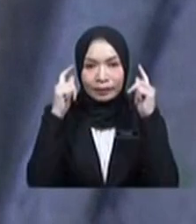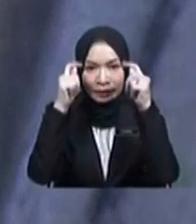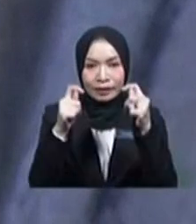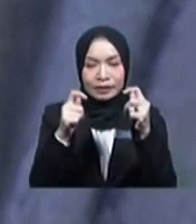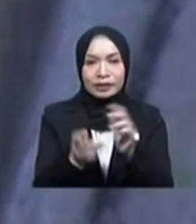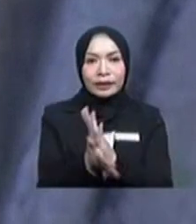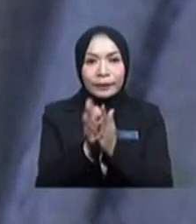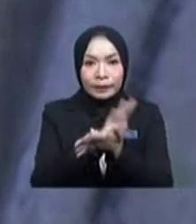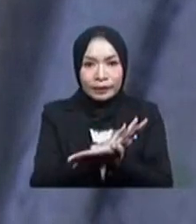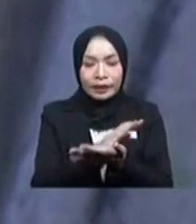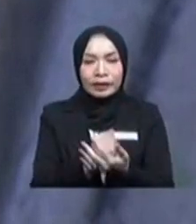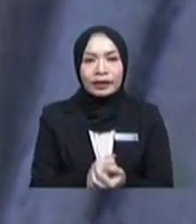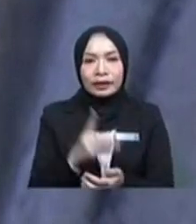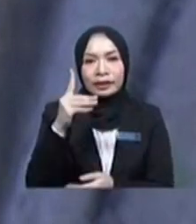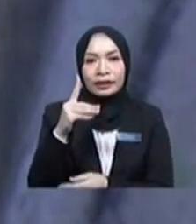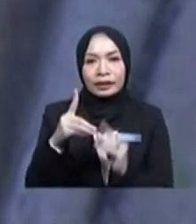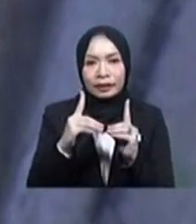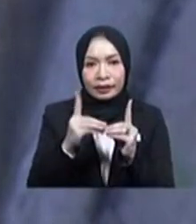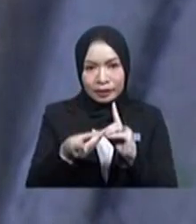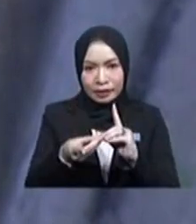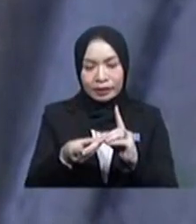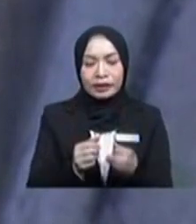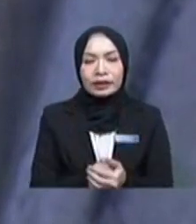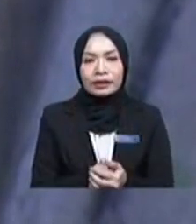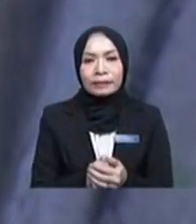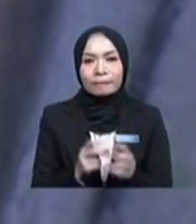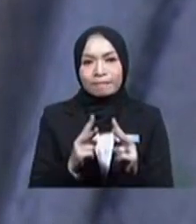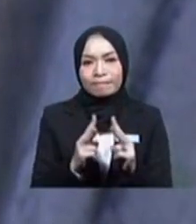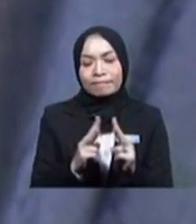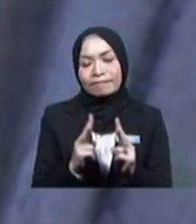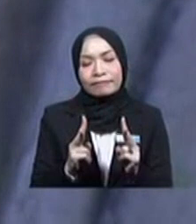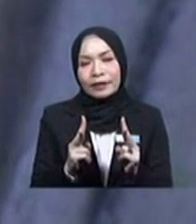digitalization is crucial to driving transformation of the education system.